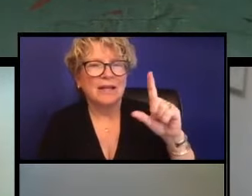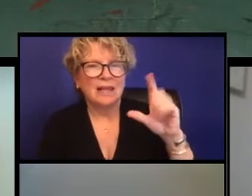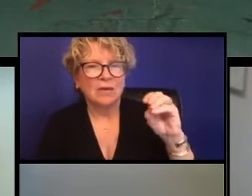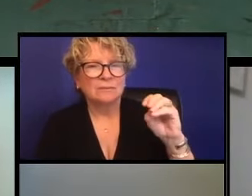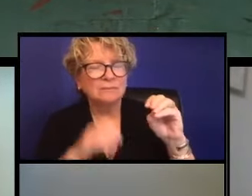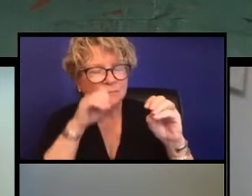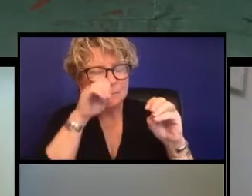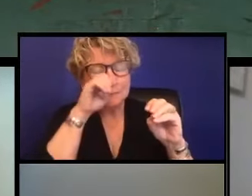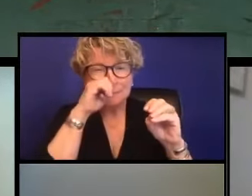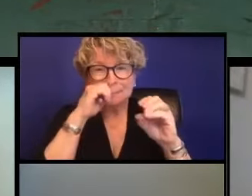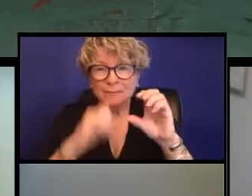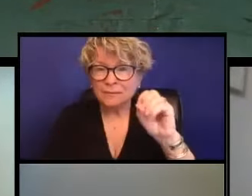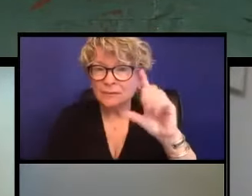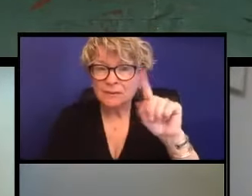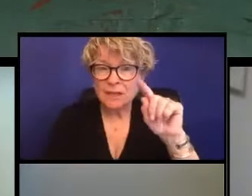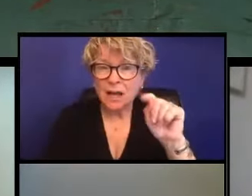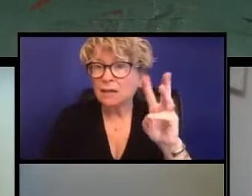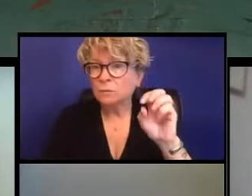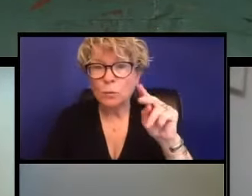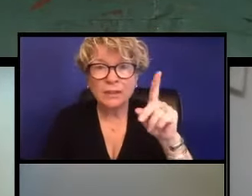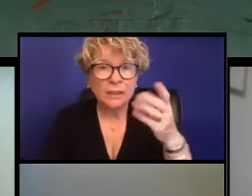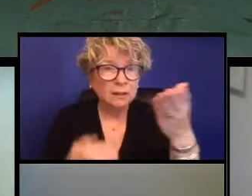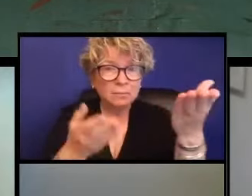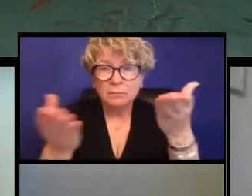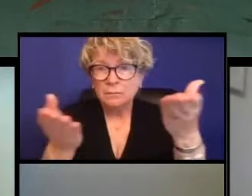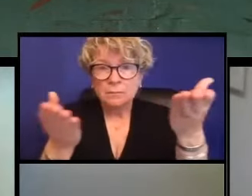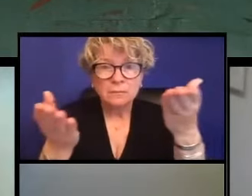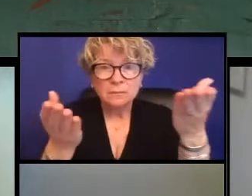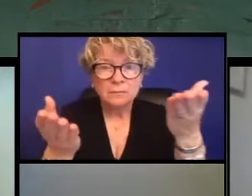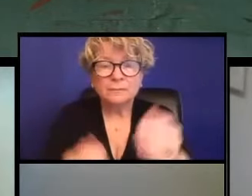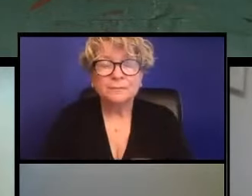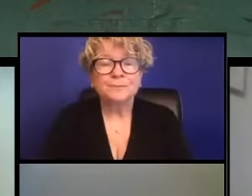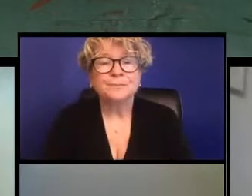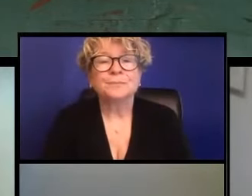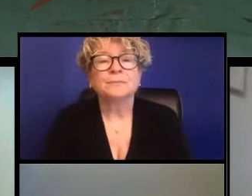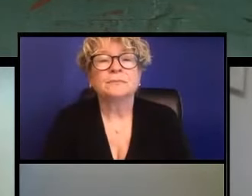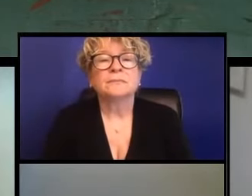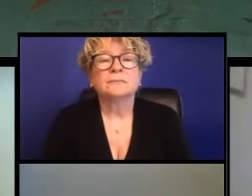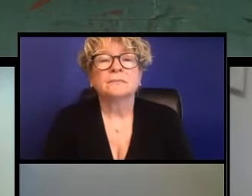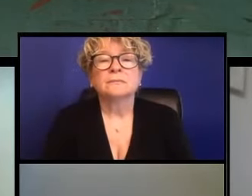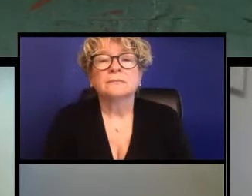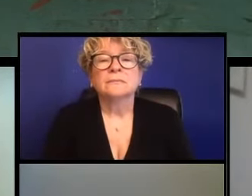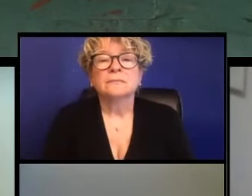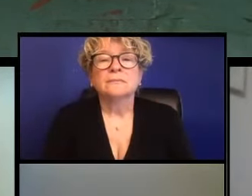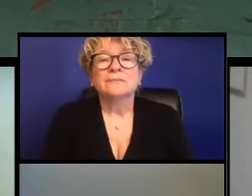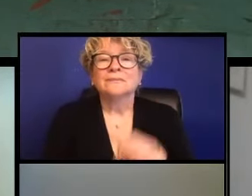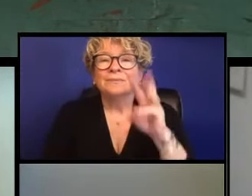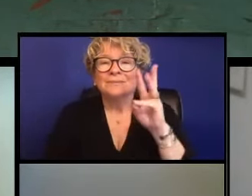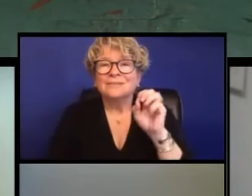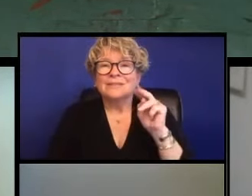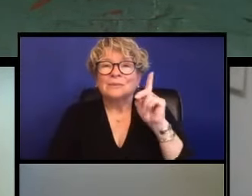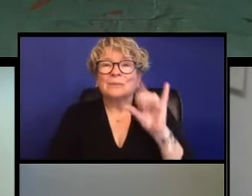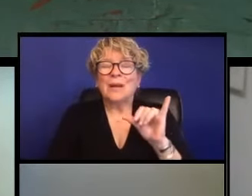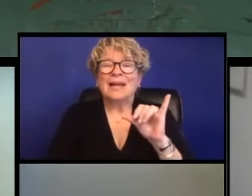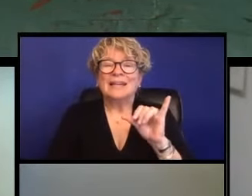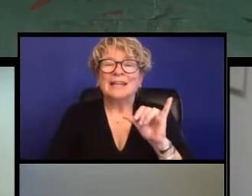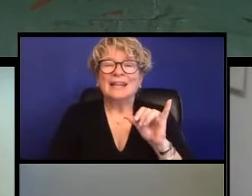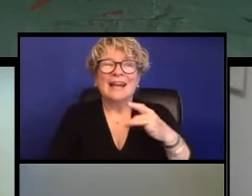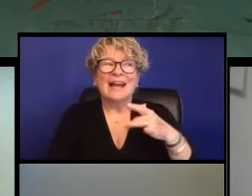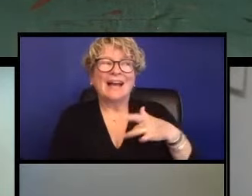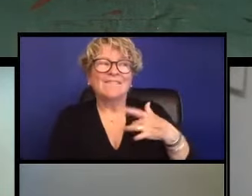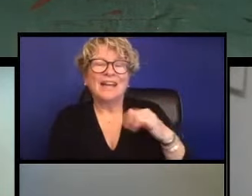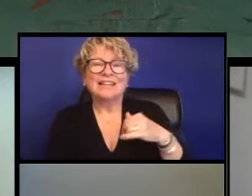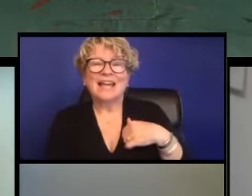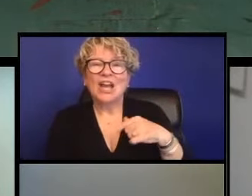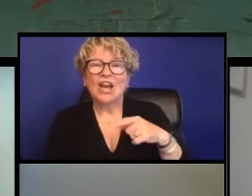jump in? I feel like it's easy to want to play like chicken, like you